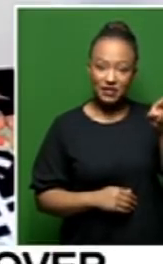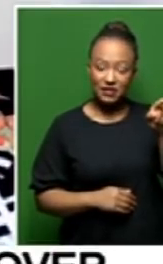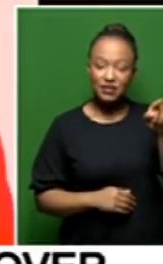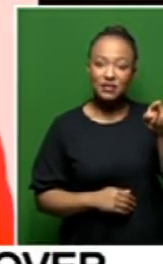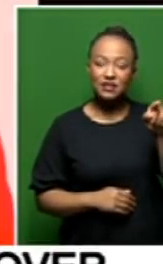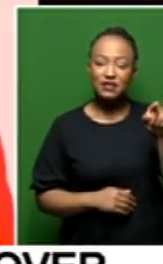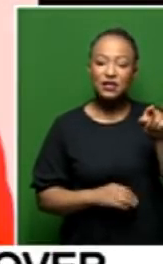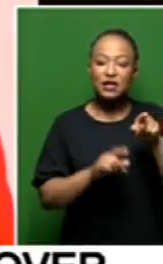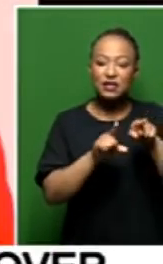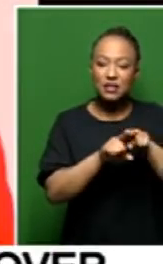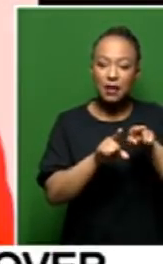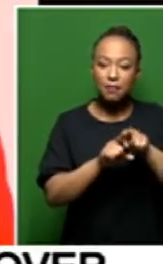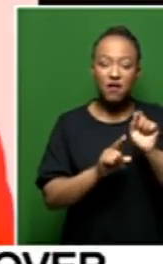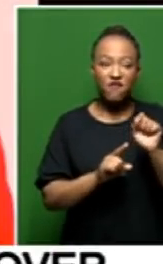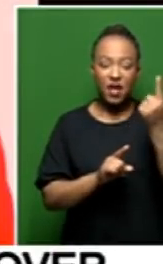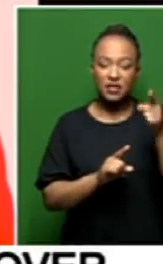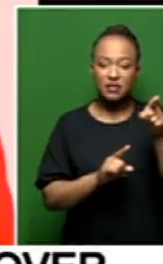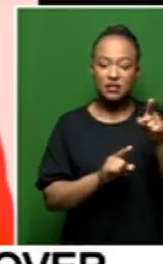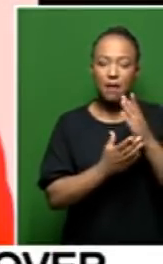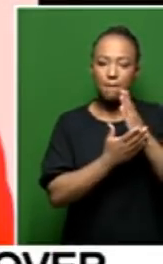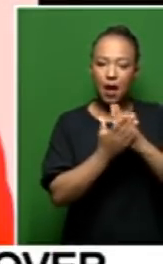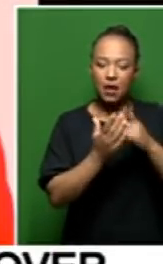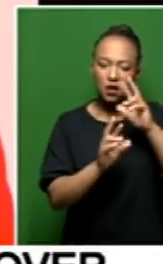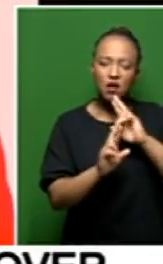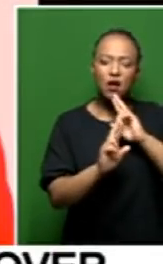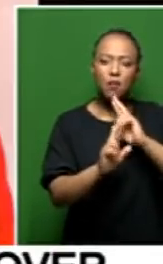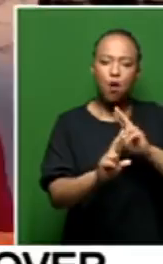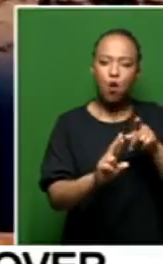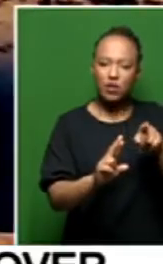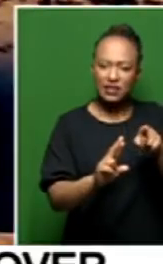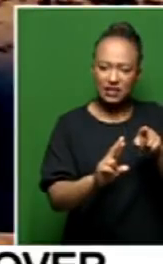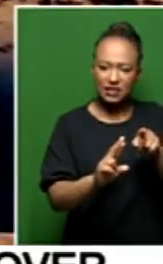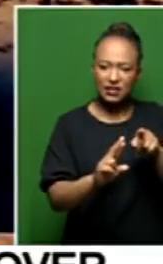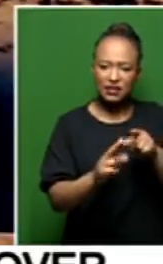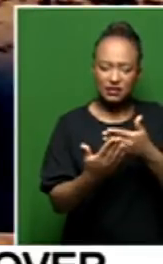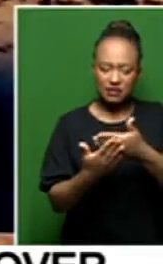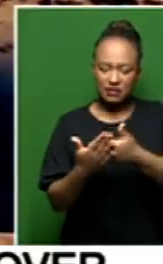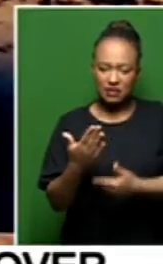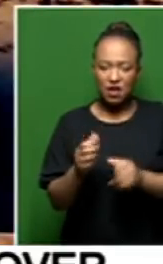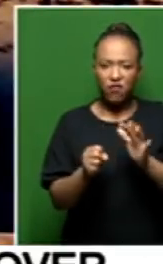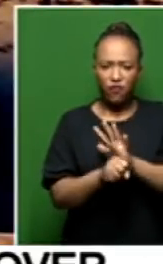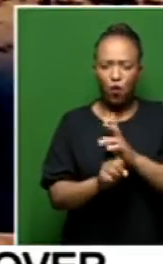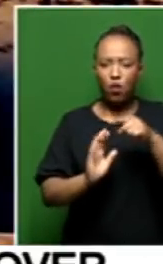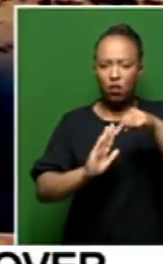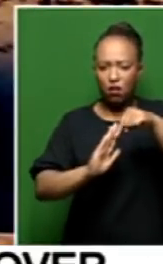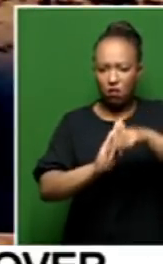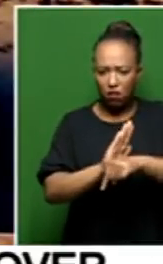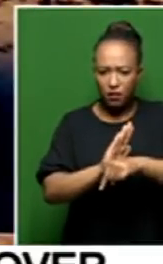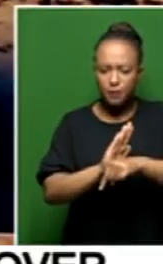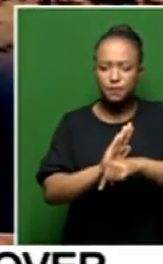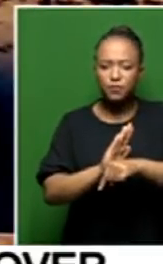of course, even this first part of the report speaks to that in quite a bit of detail. But the